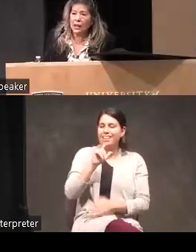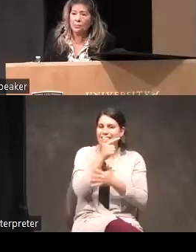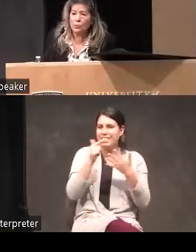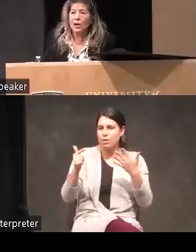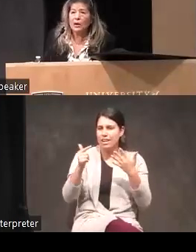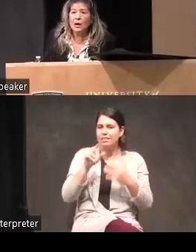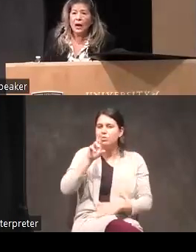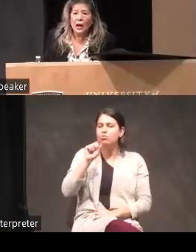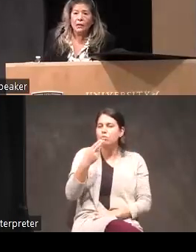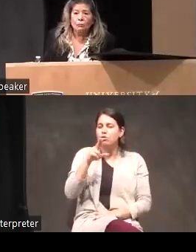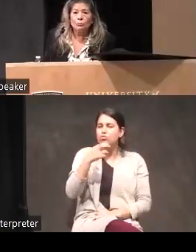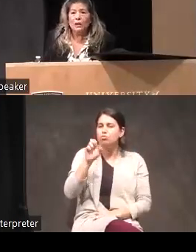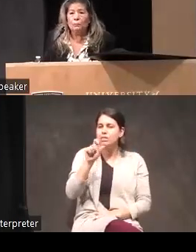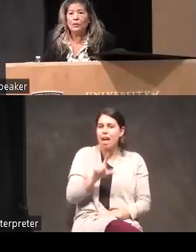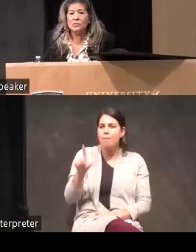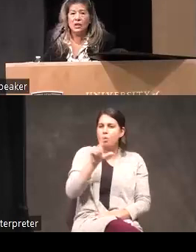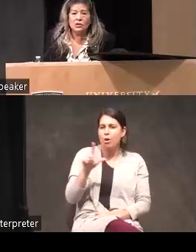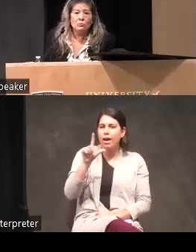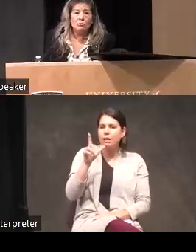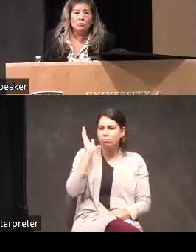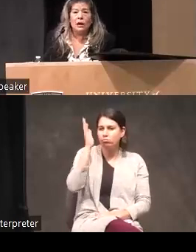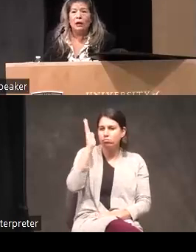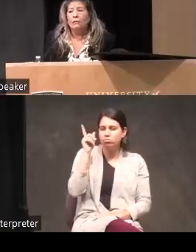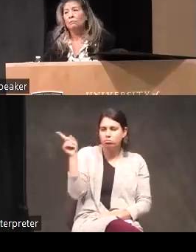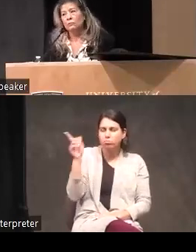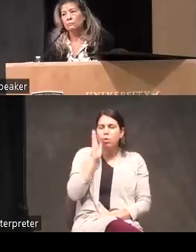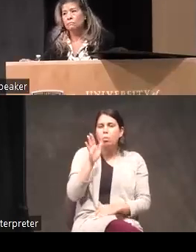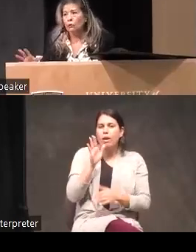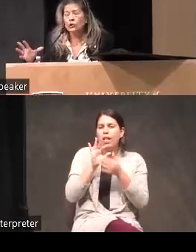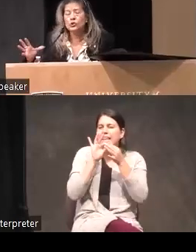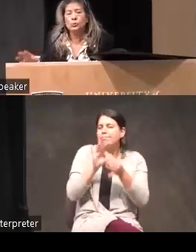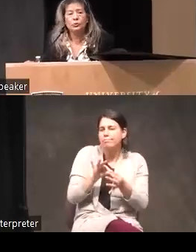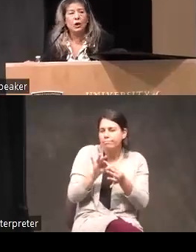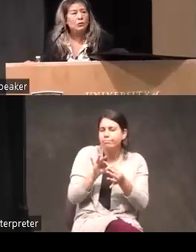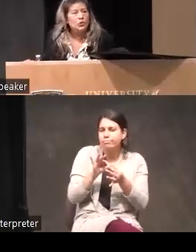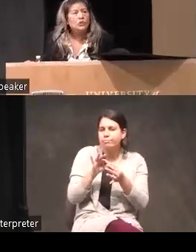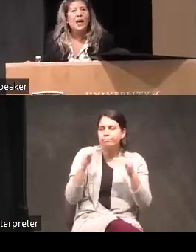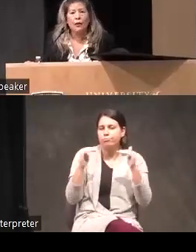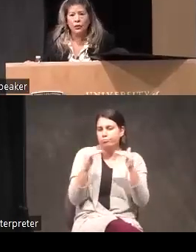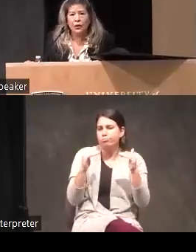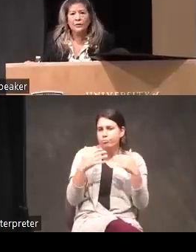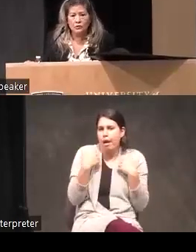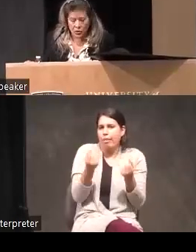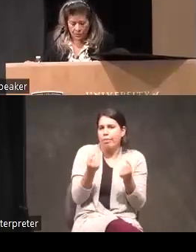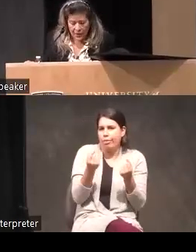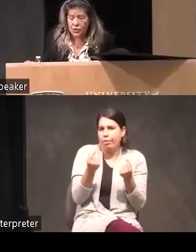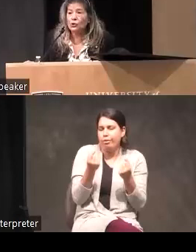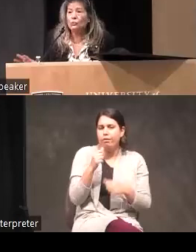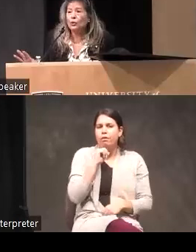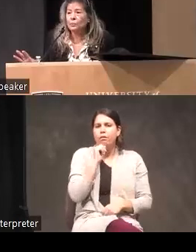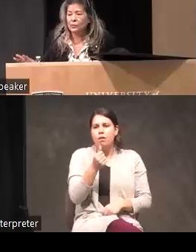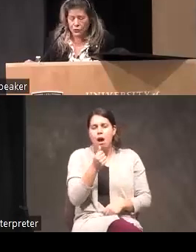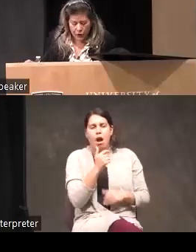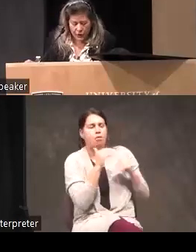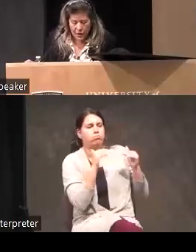Reese Library, and it will be a presentation more to do with just health than just medicine. So it